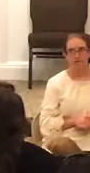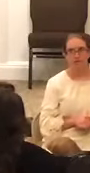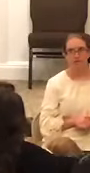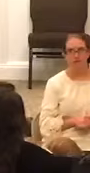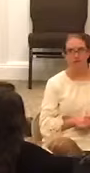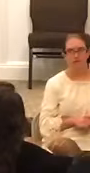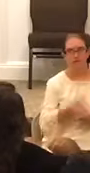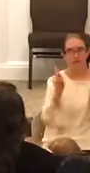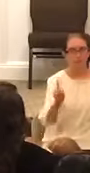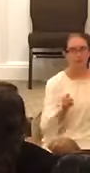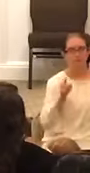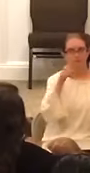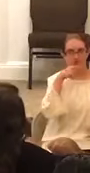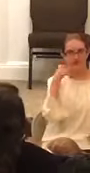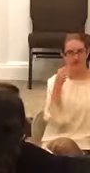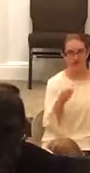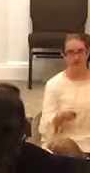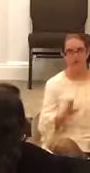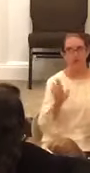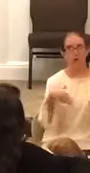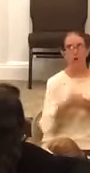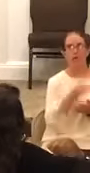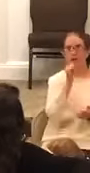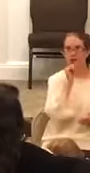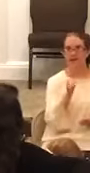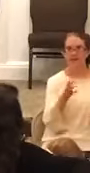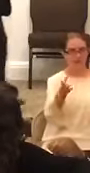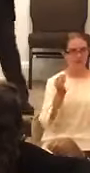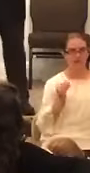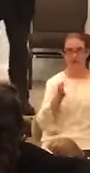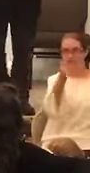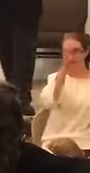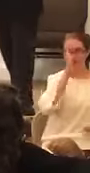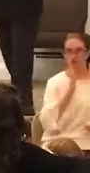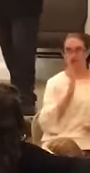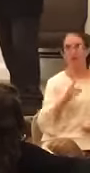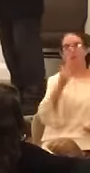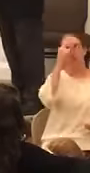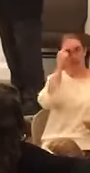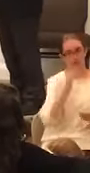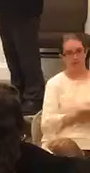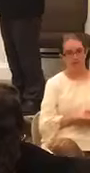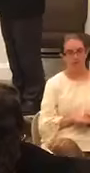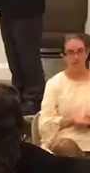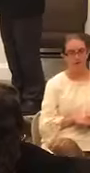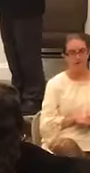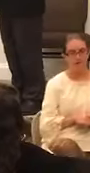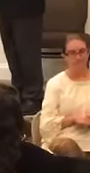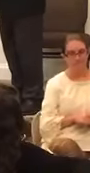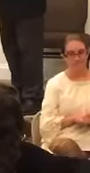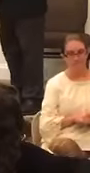know, people say that all there is to receiving God is to believe.